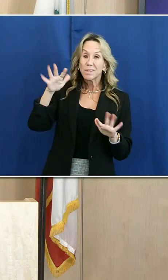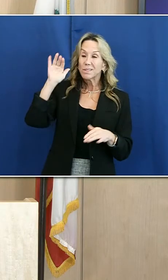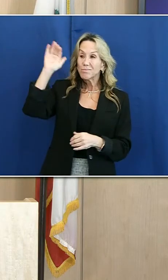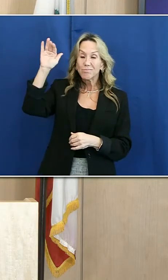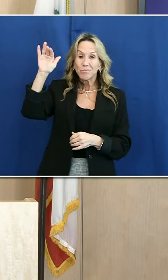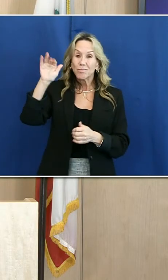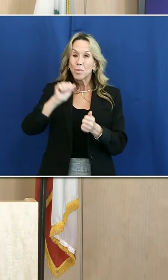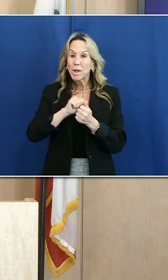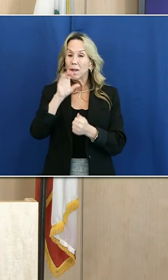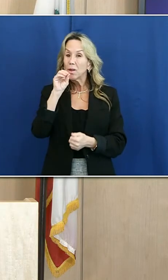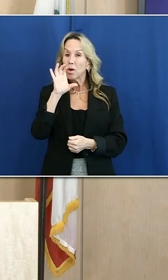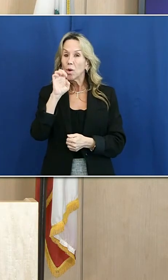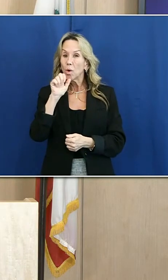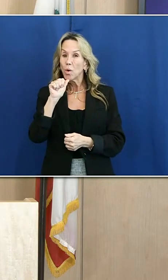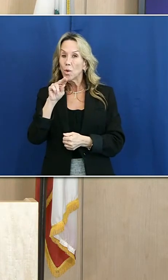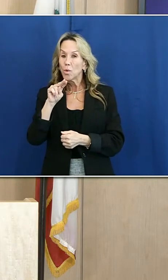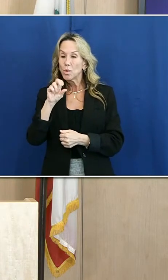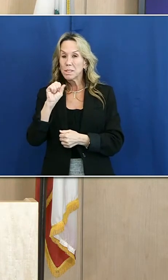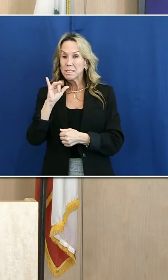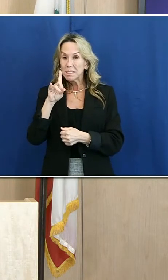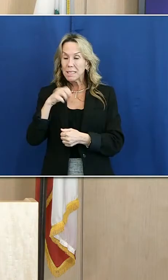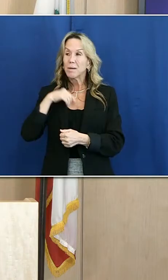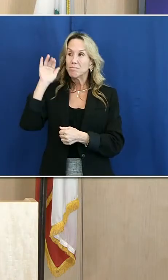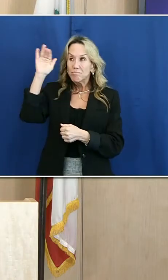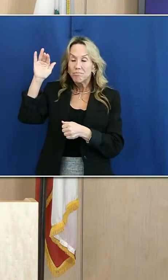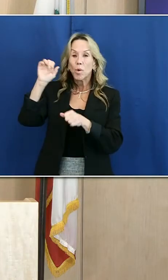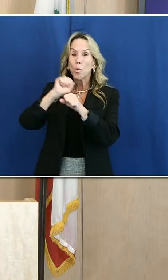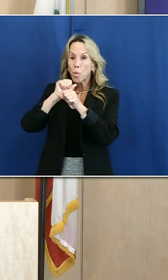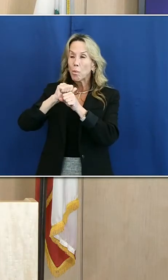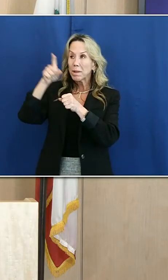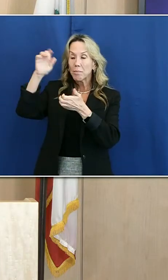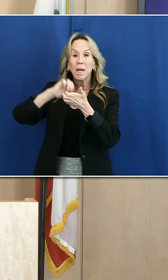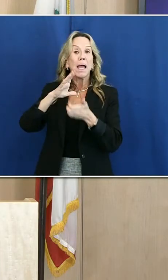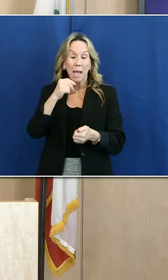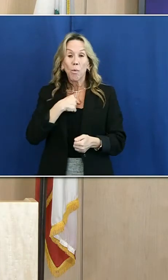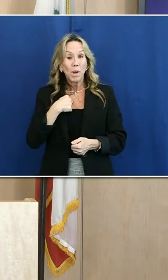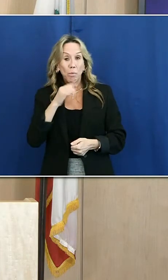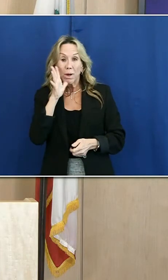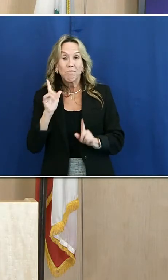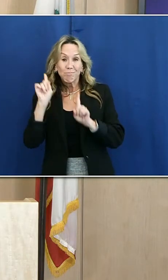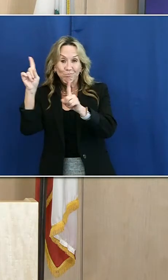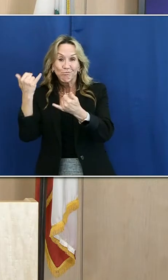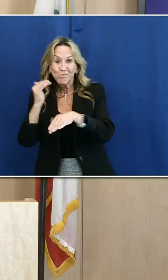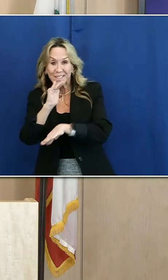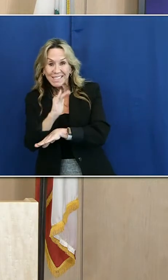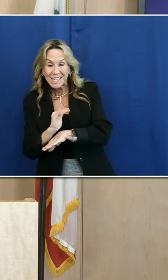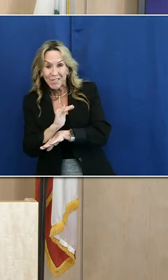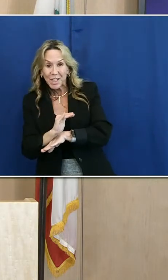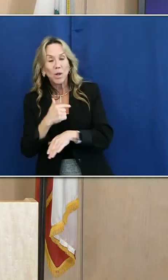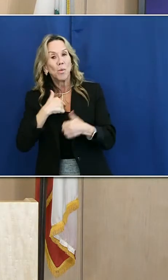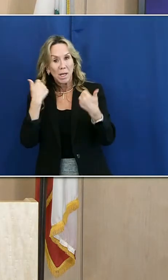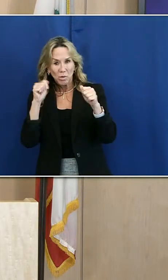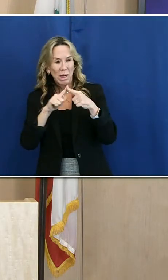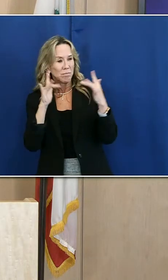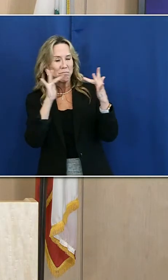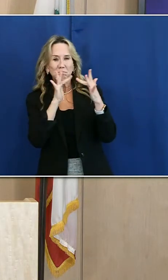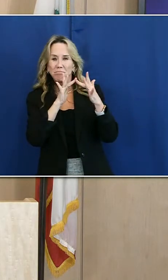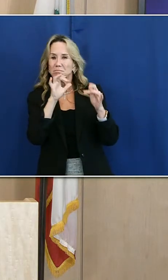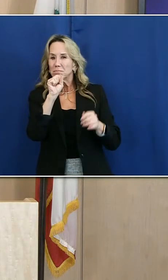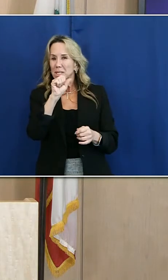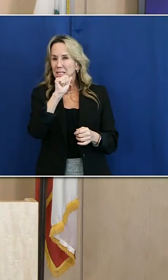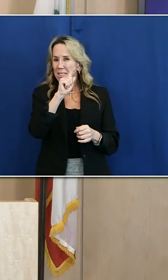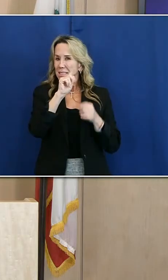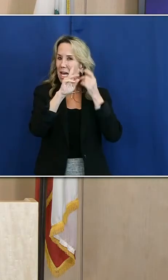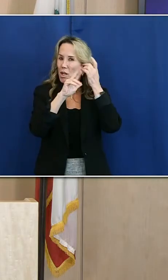Oceanside officials. In particular, we will be at the venue this evening. We've attempted to contact Saturate through multiple